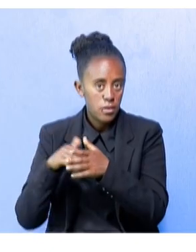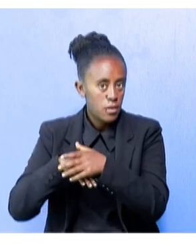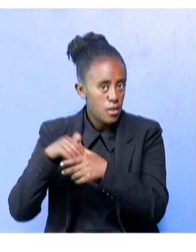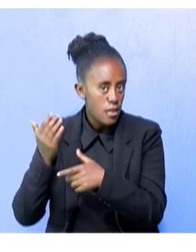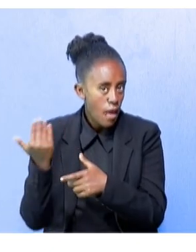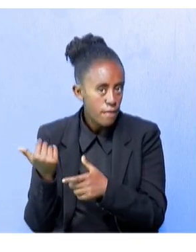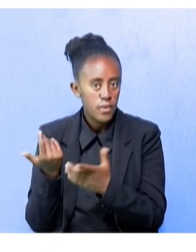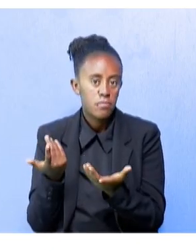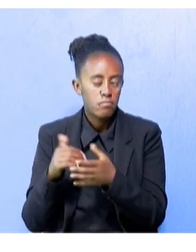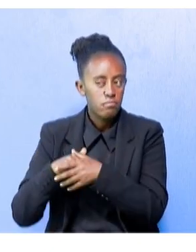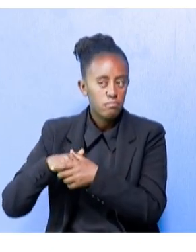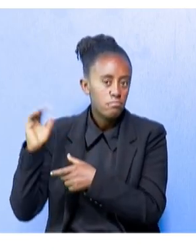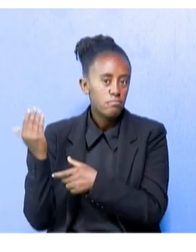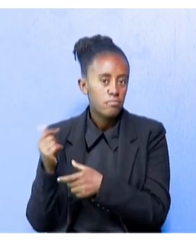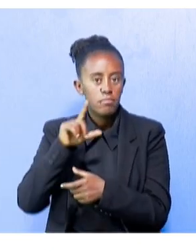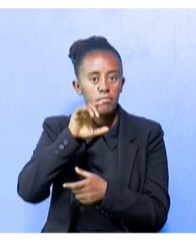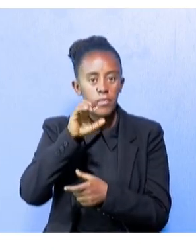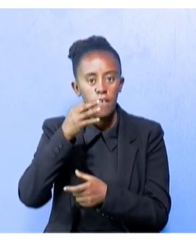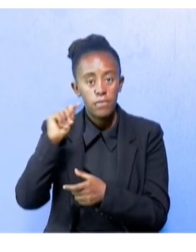the class